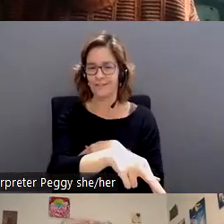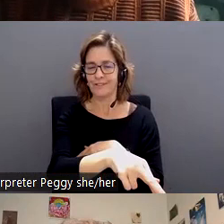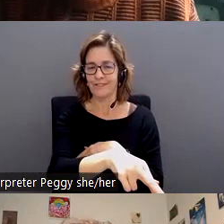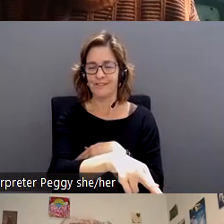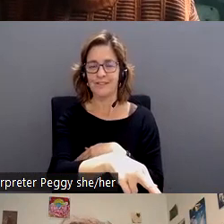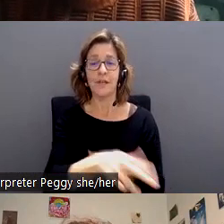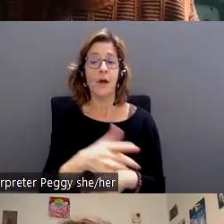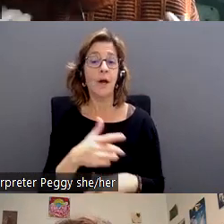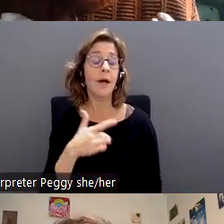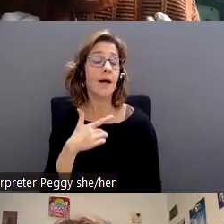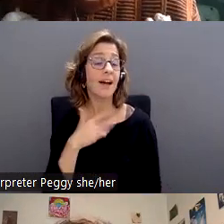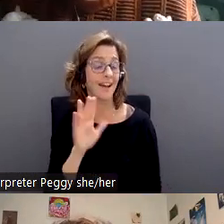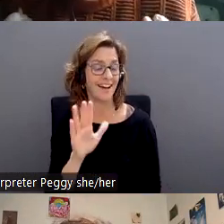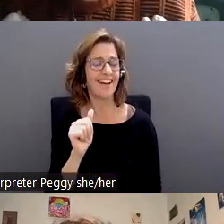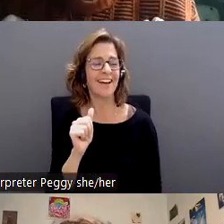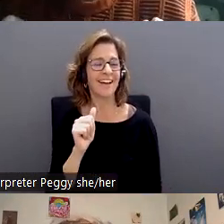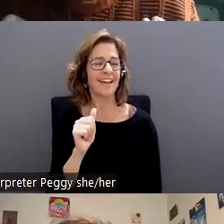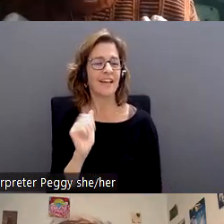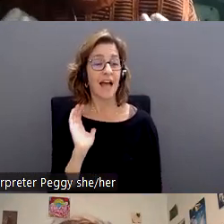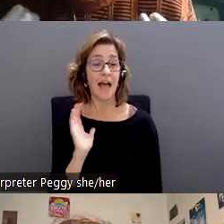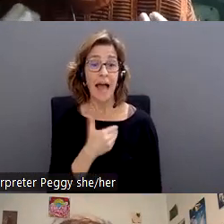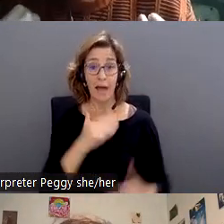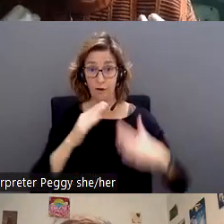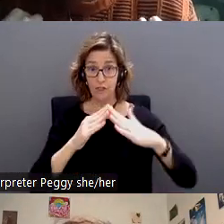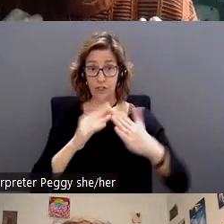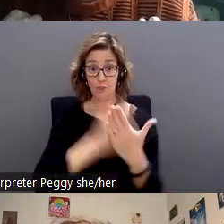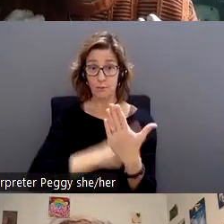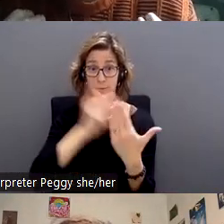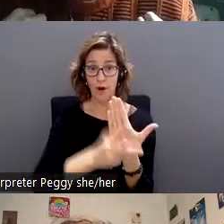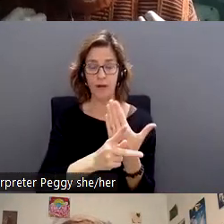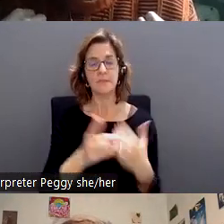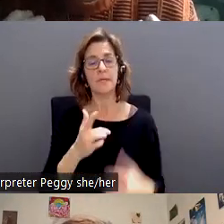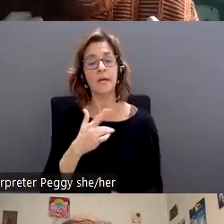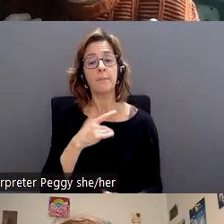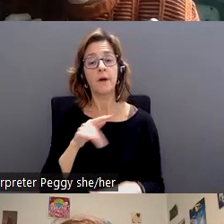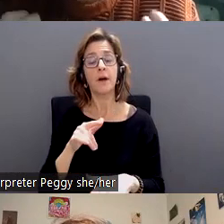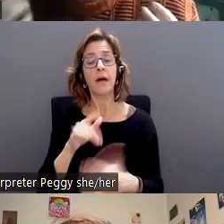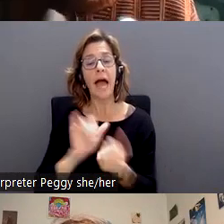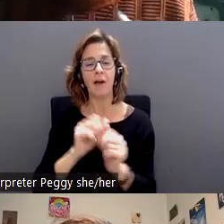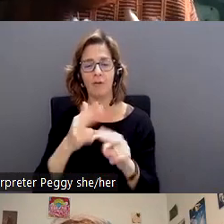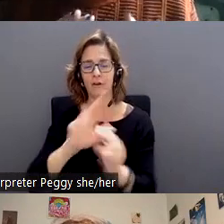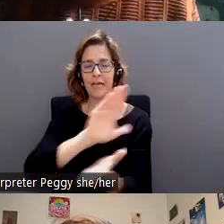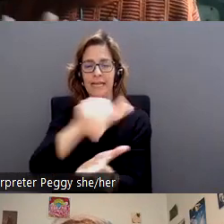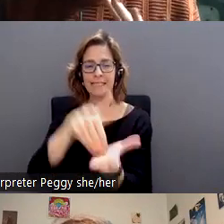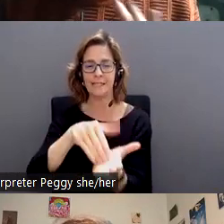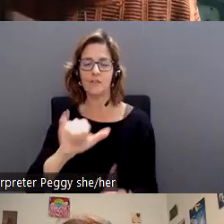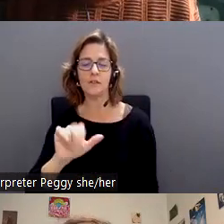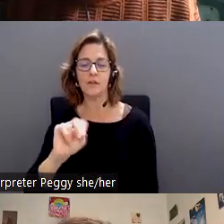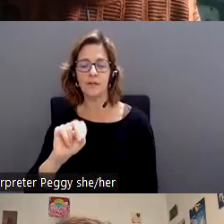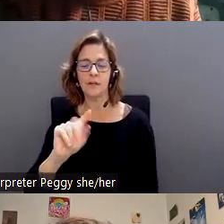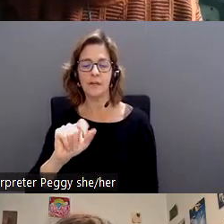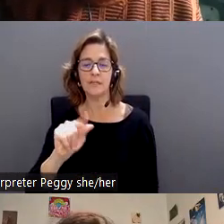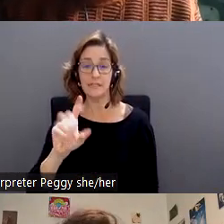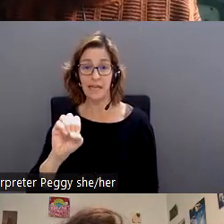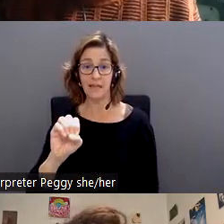all of our shelter programs would typically go through central intake, which then finds